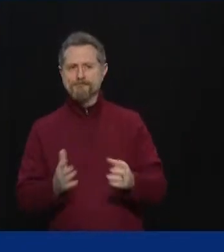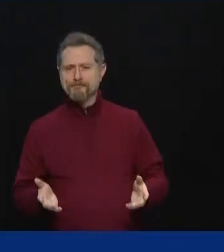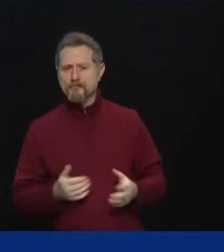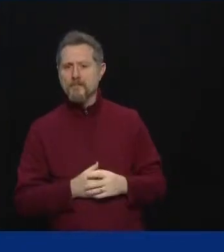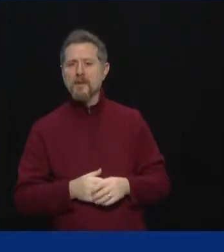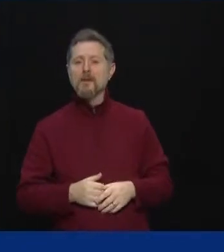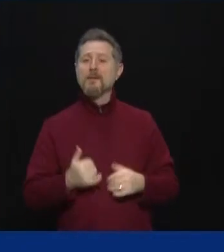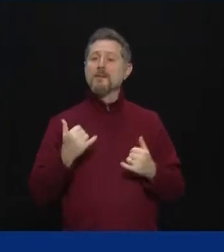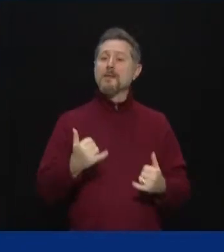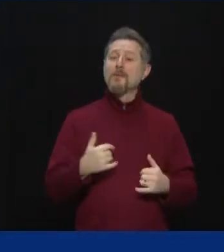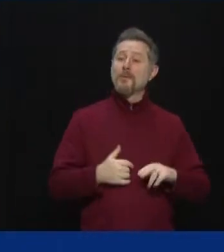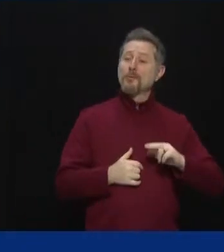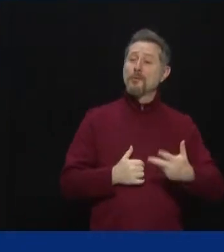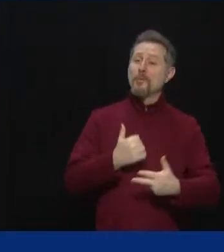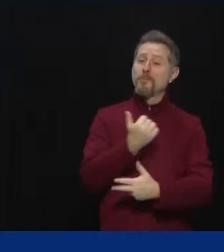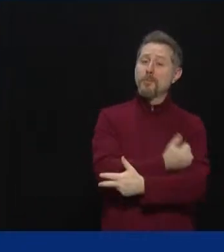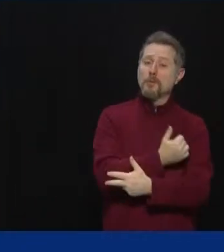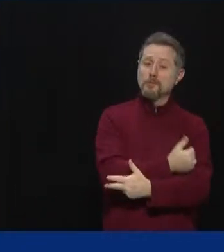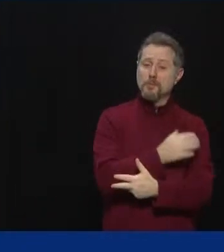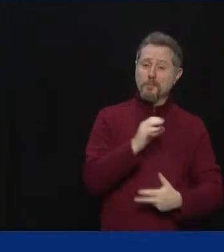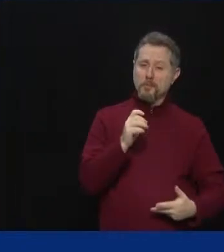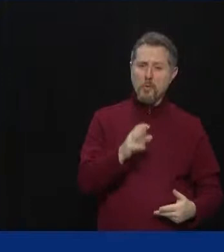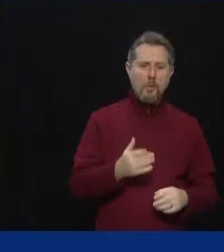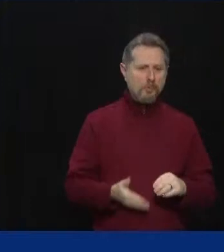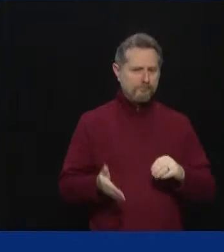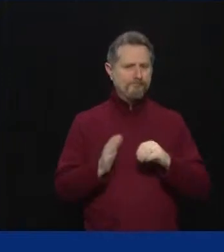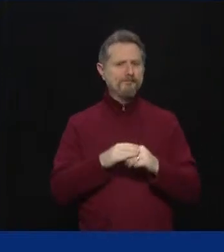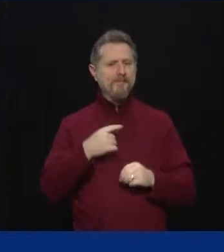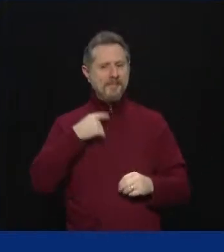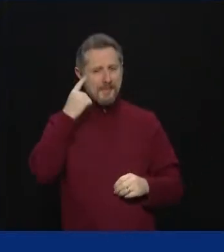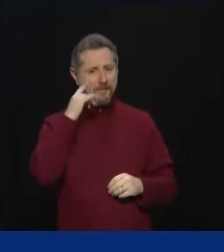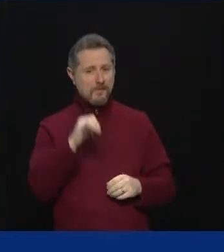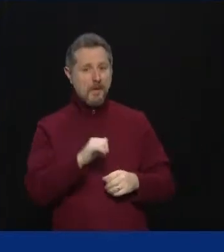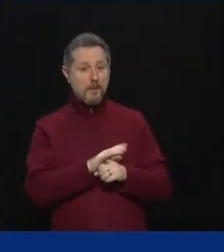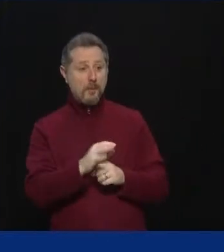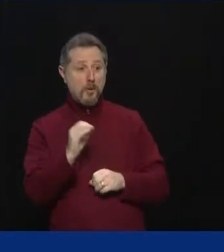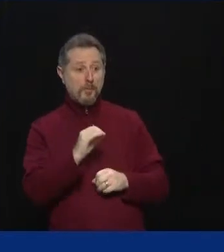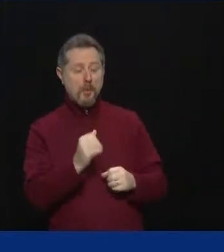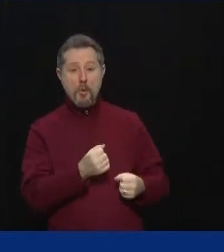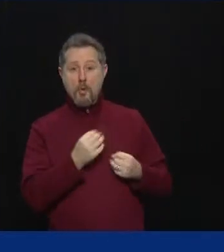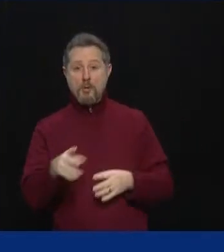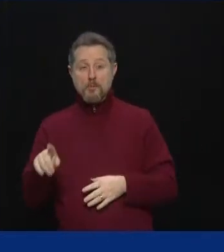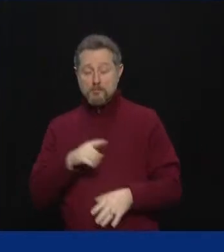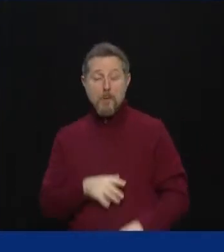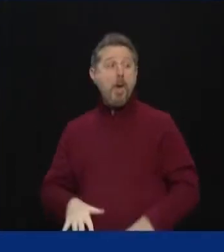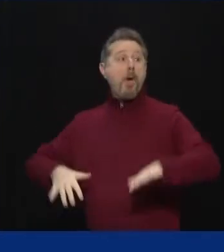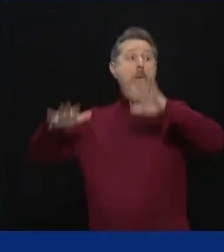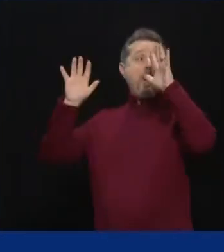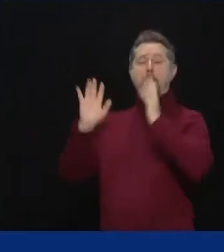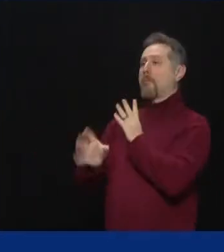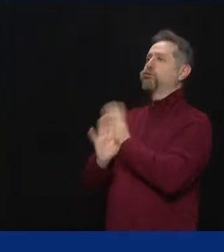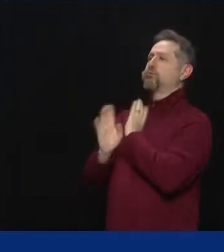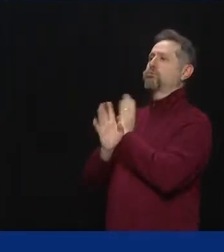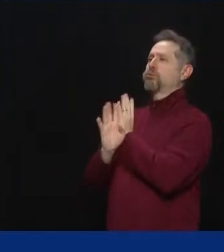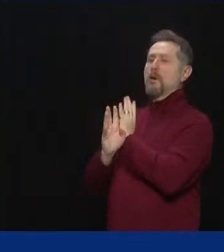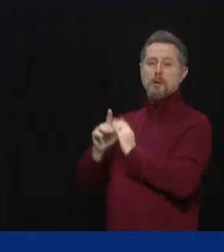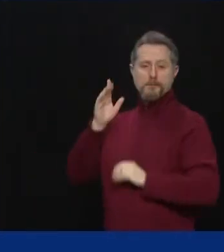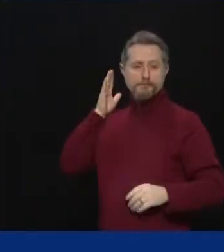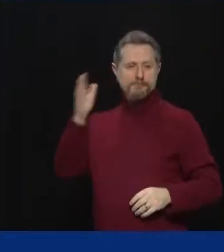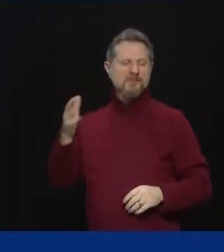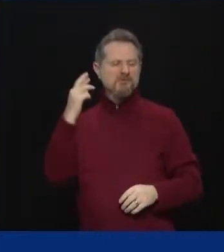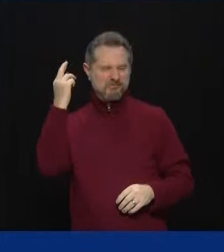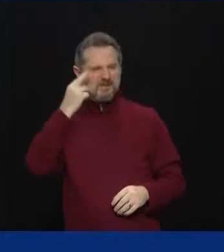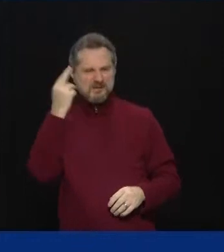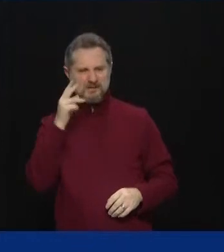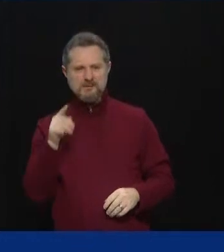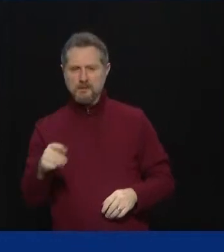a big increase in boosters. I think the Omicron variant got everybody a little nervous. They started realizing that there are some incidences of breakthrough with